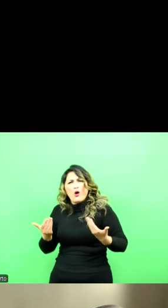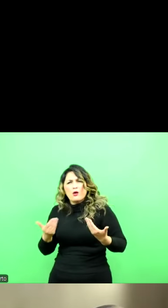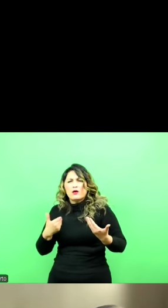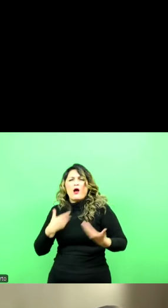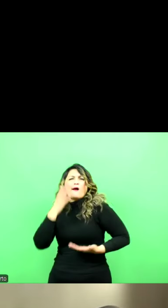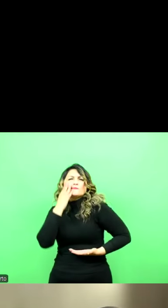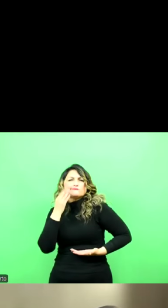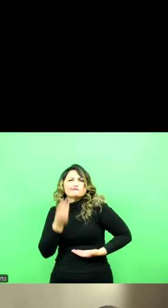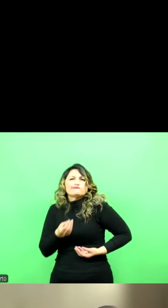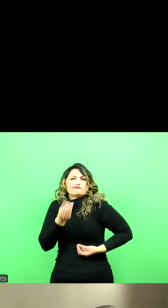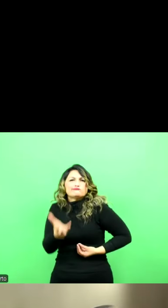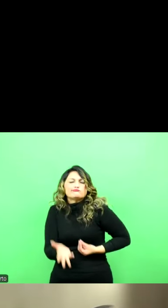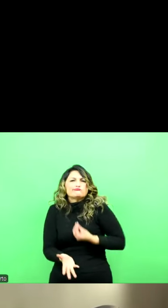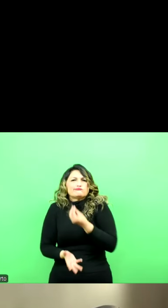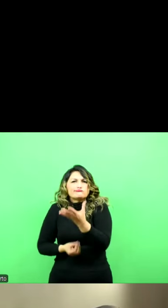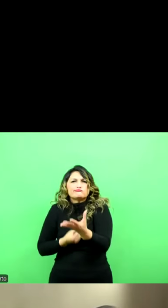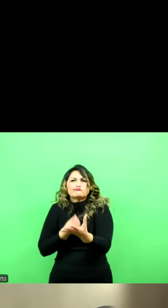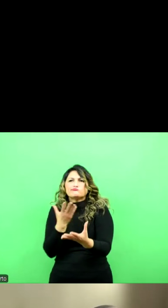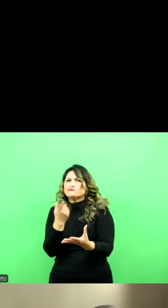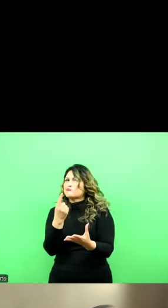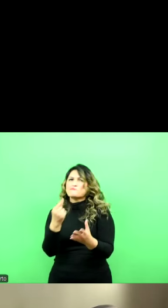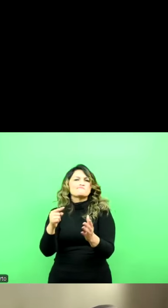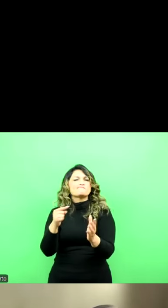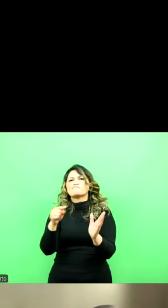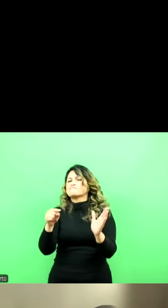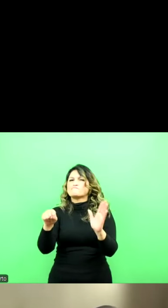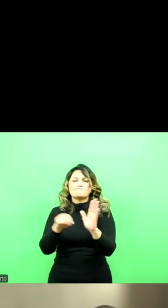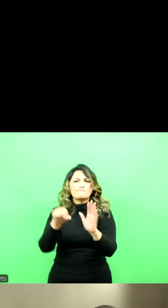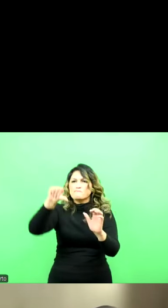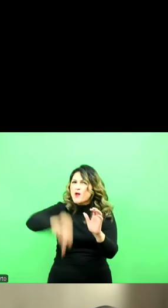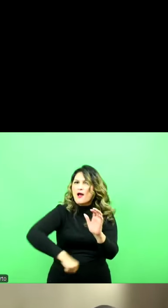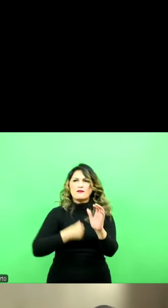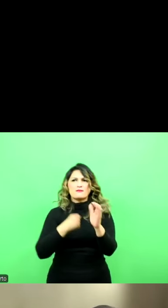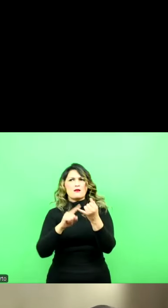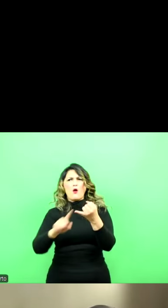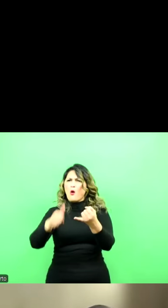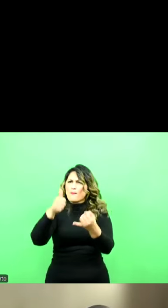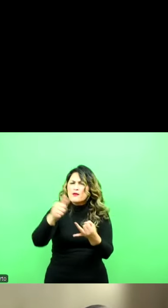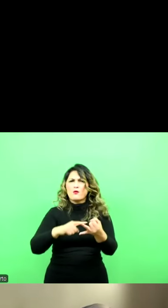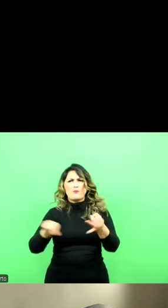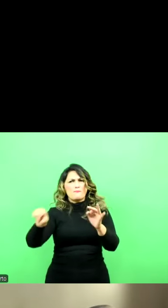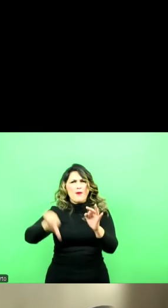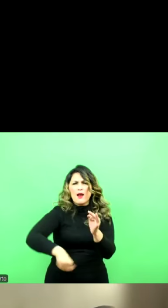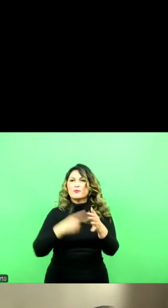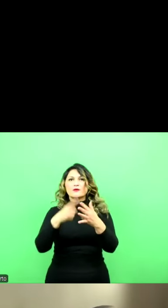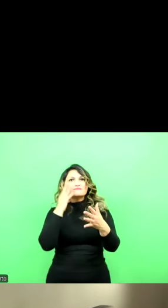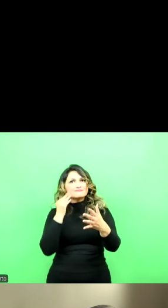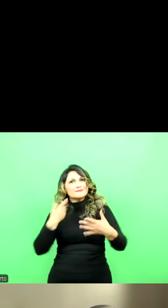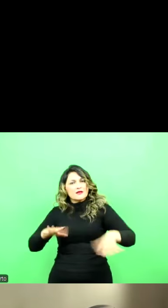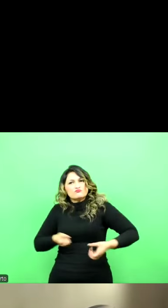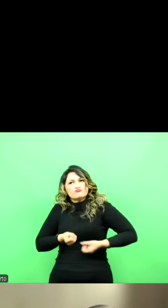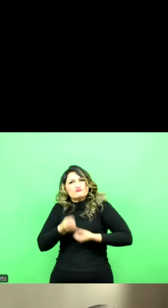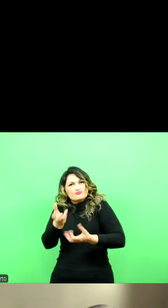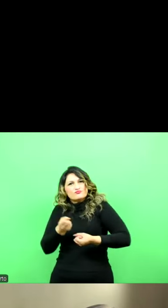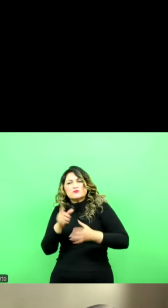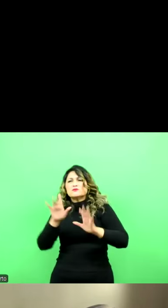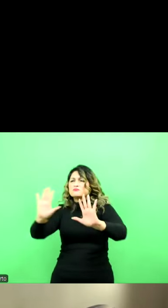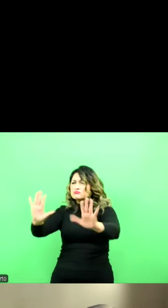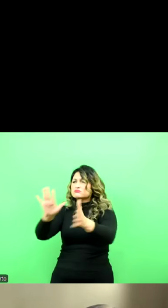can get through adverse moments in one's life. Also, too, the sense